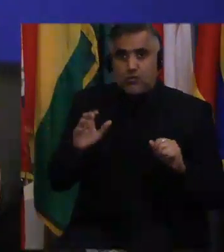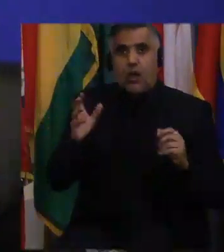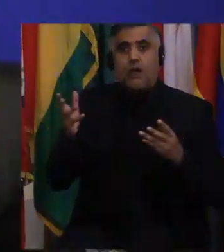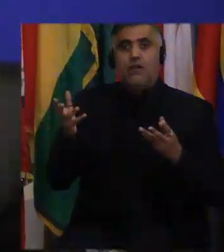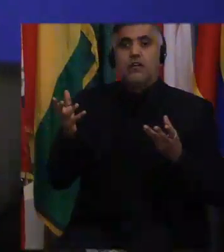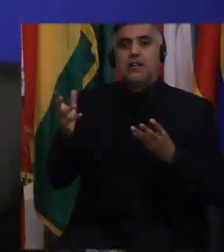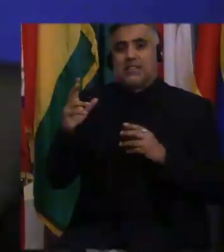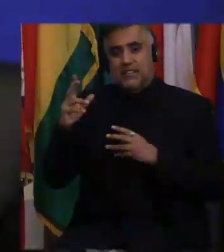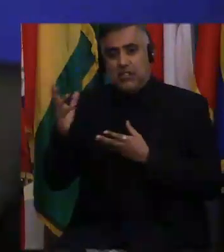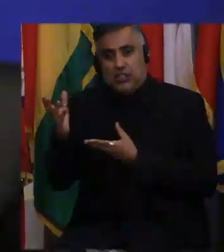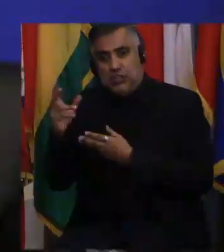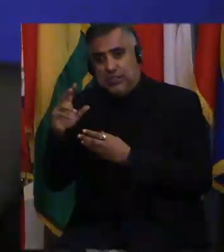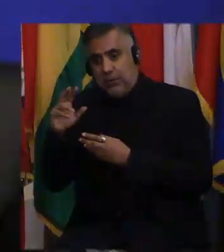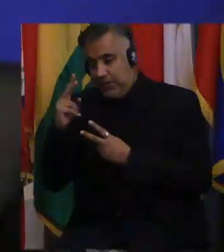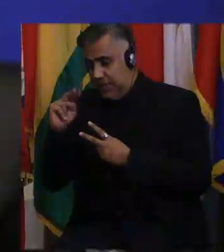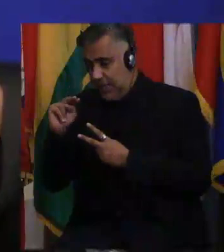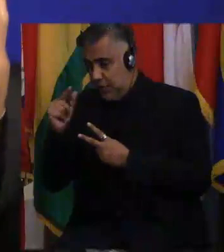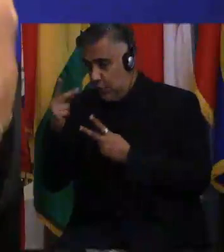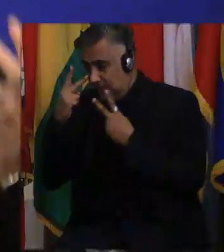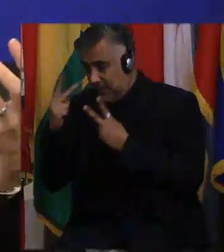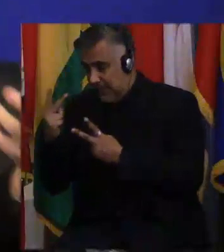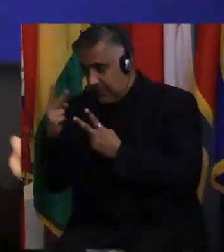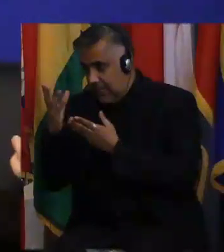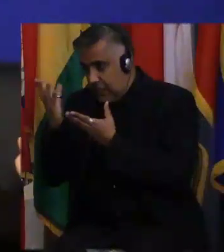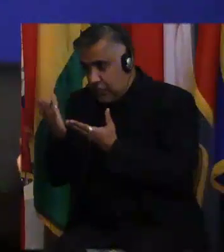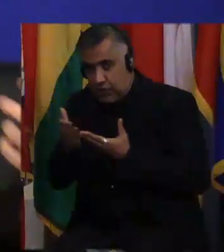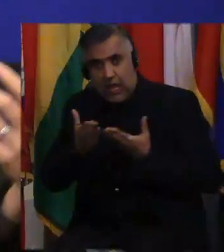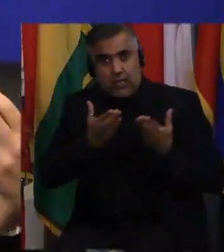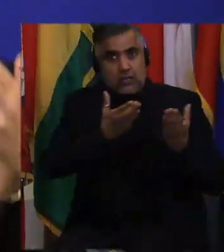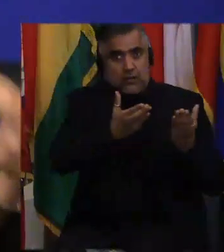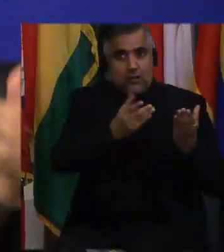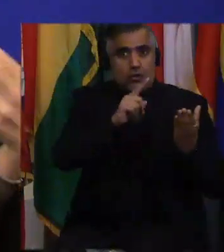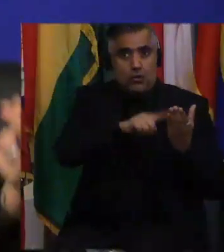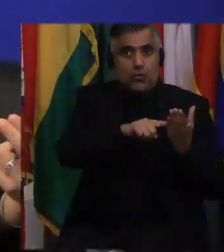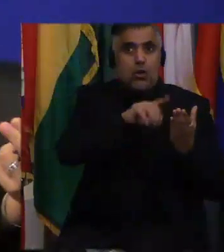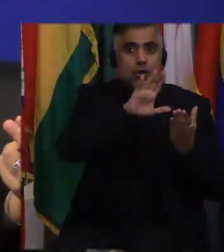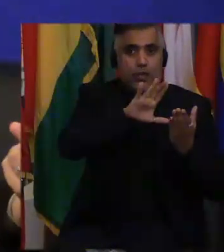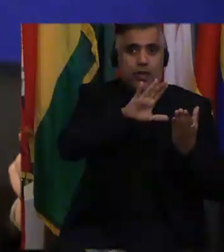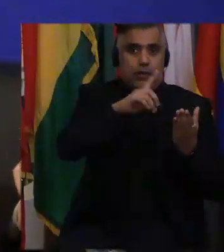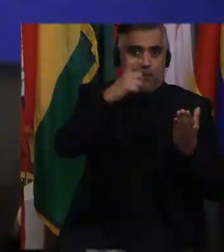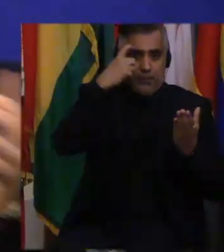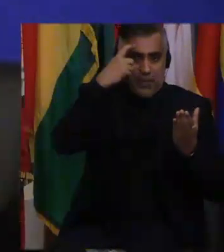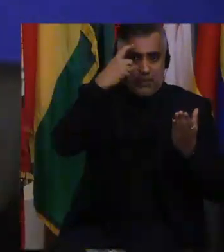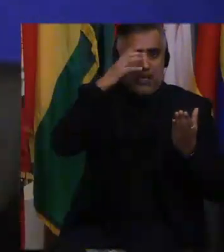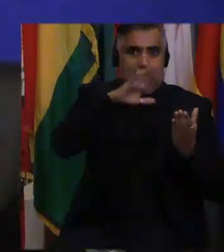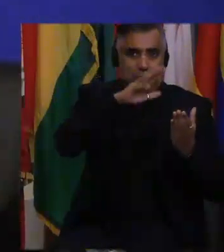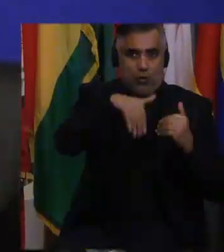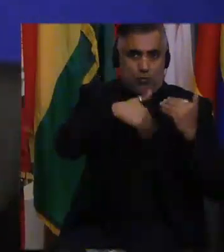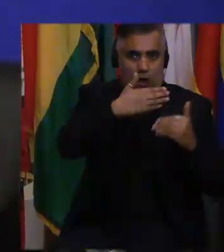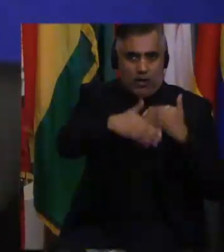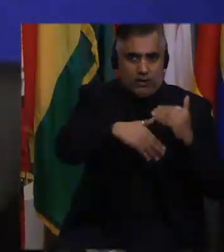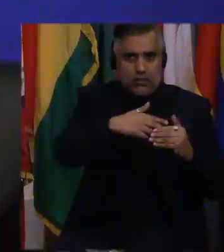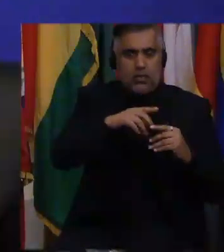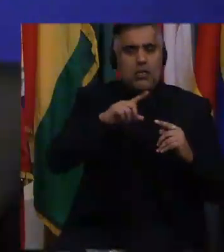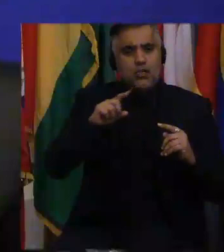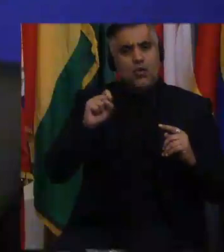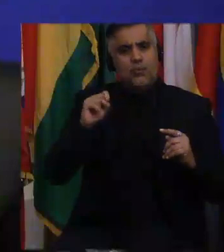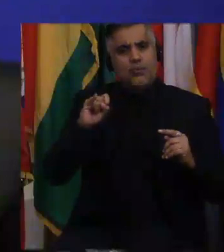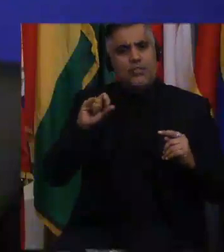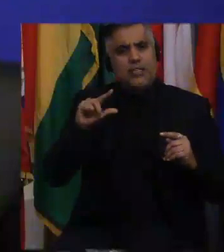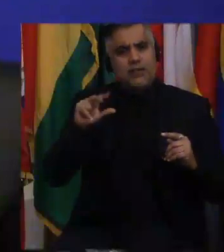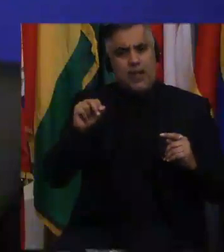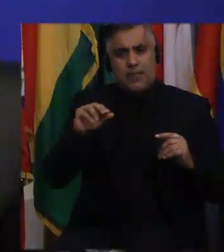what the NGOs see and understand on the ground into the processes that states use to formulate policy. And I'm curious to know,